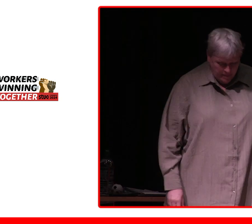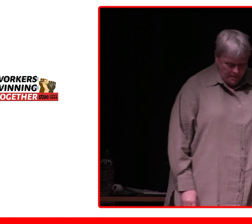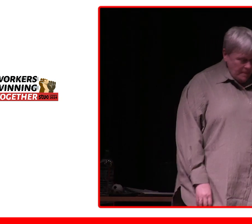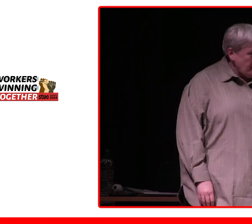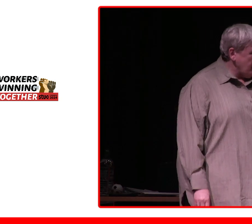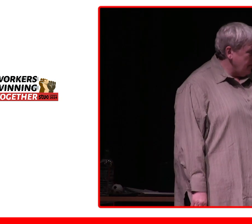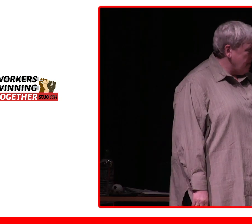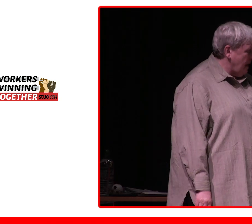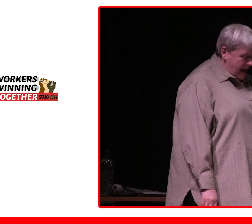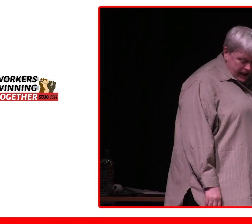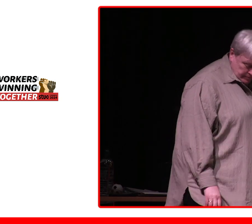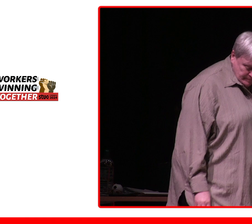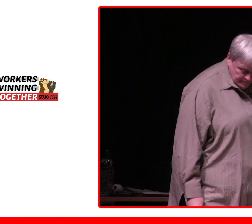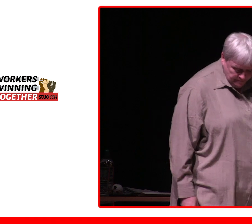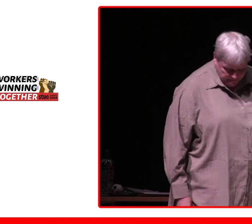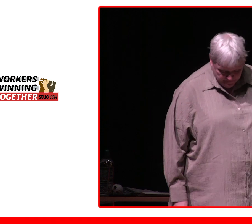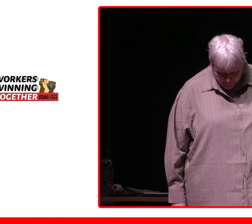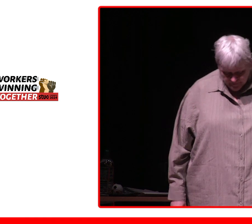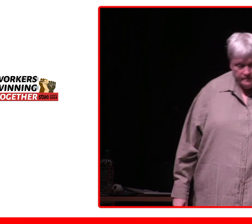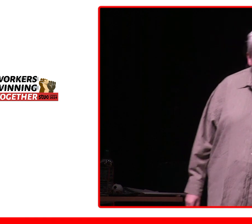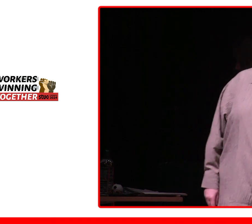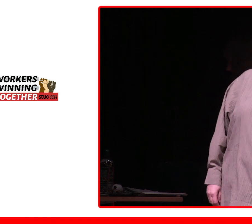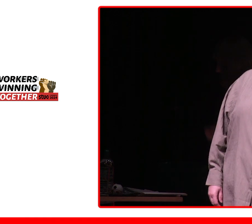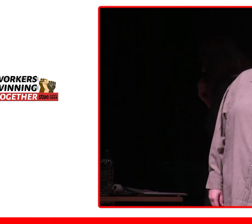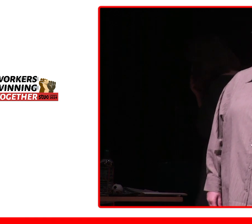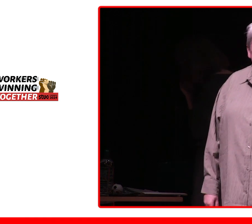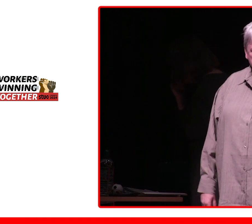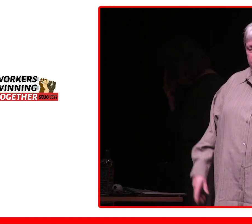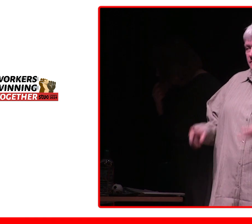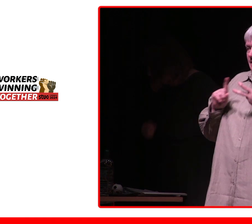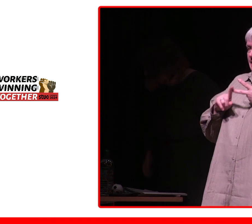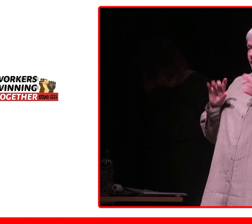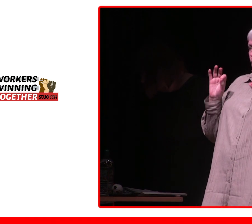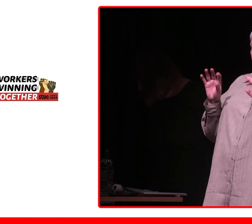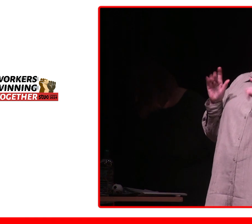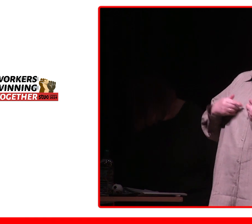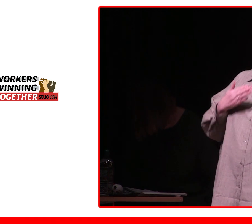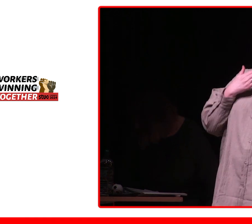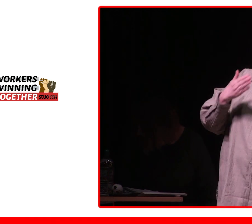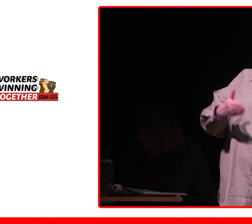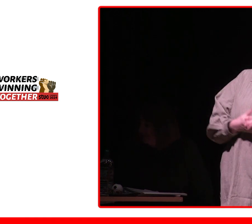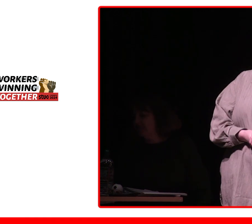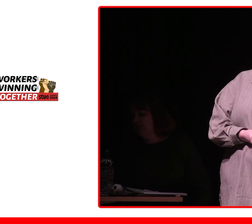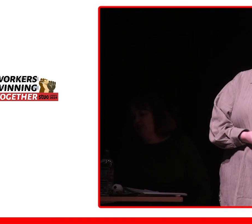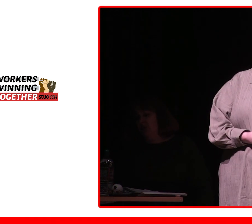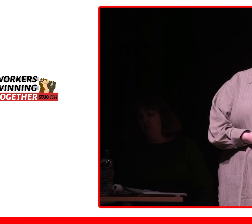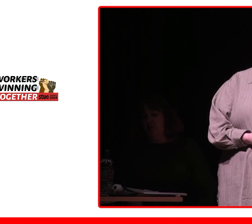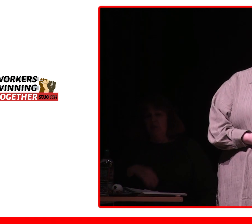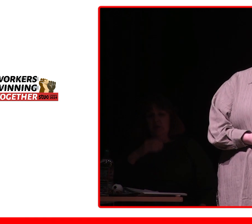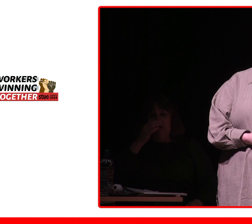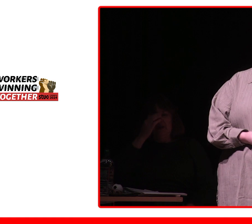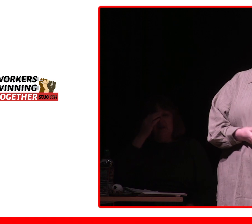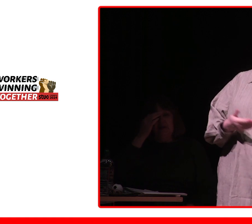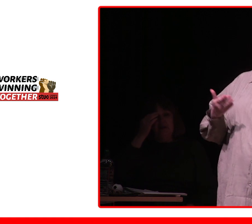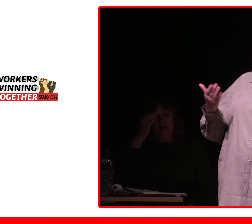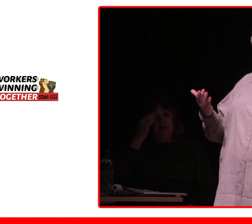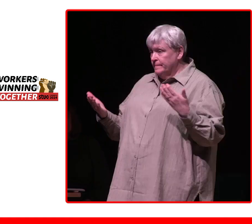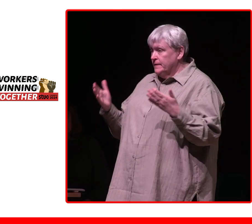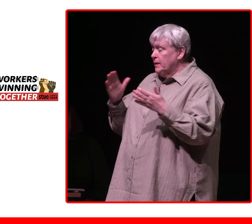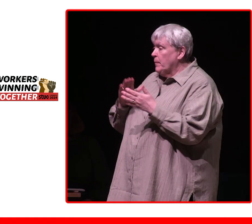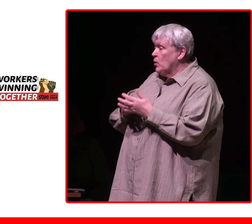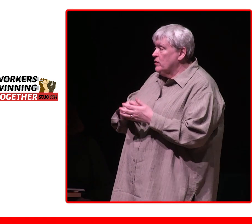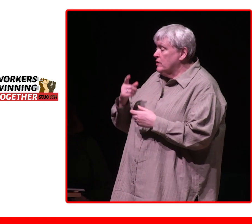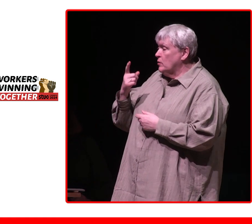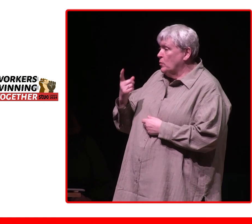Thanks, Arthur. Can we formally second? Thank you. Can we move now to